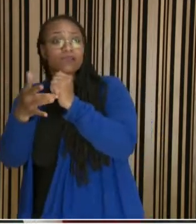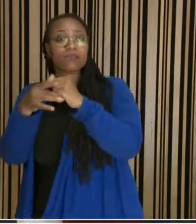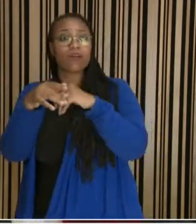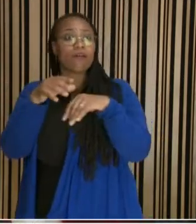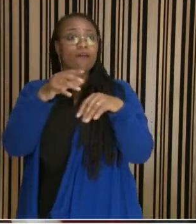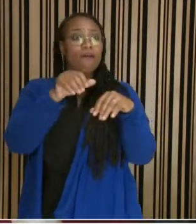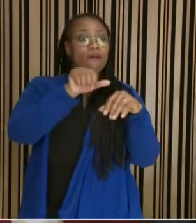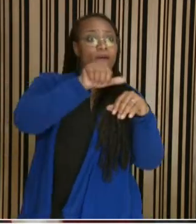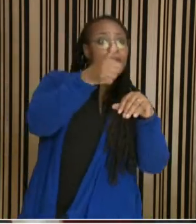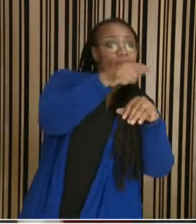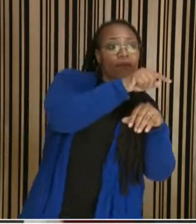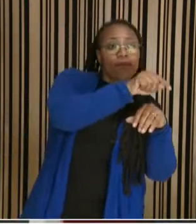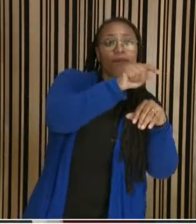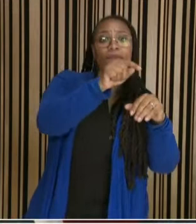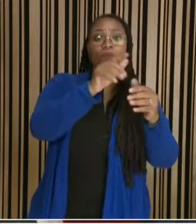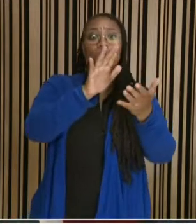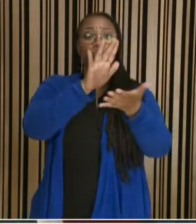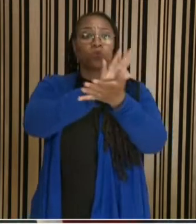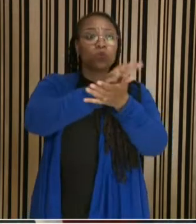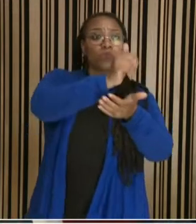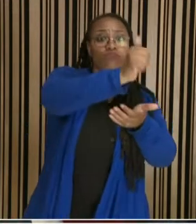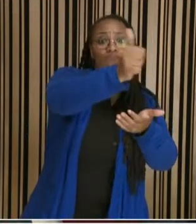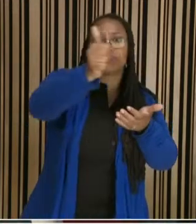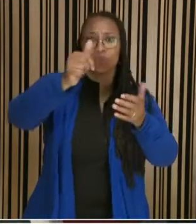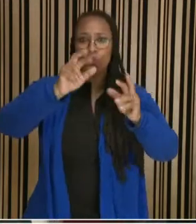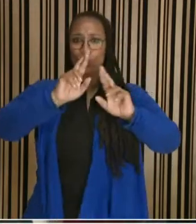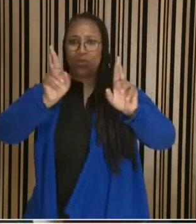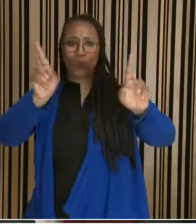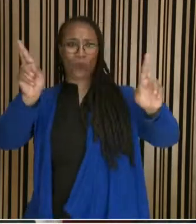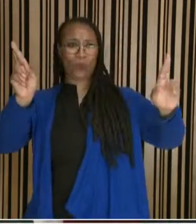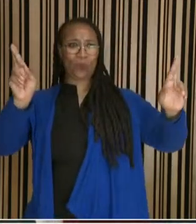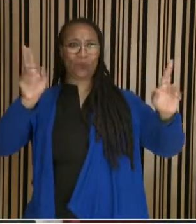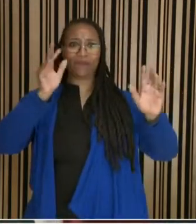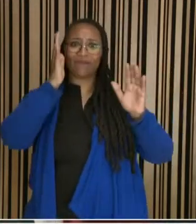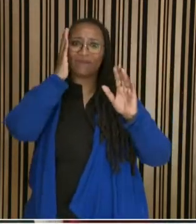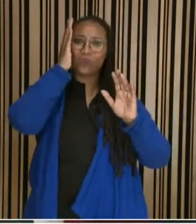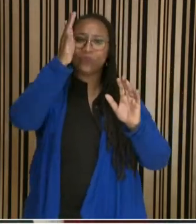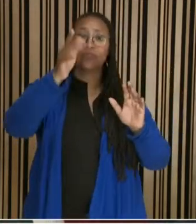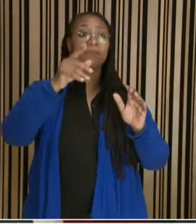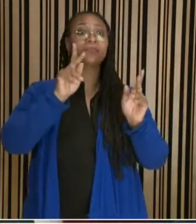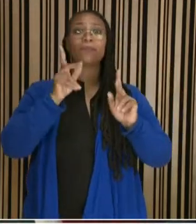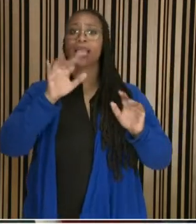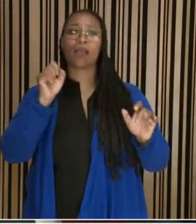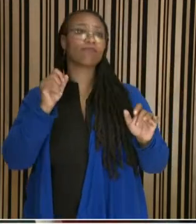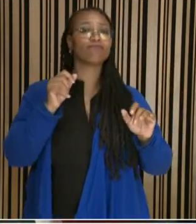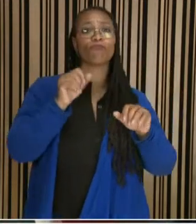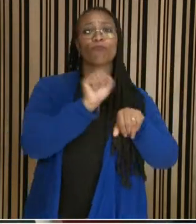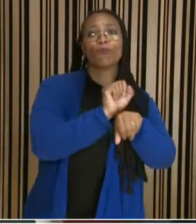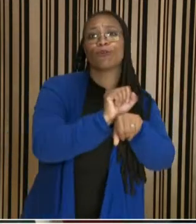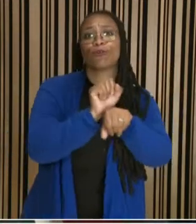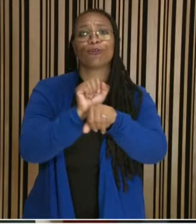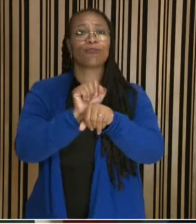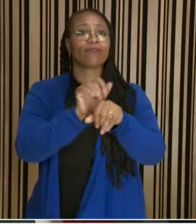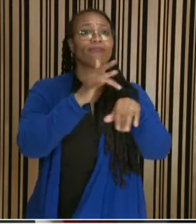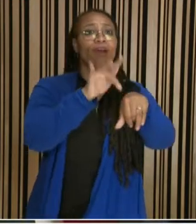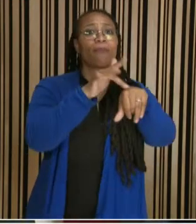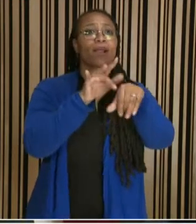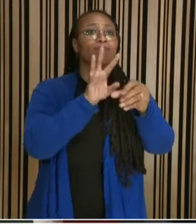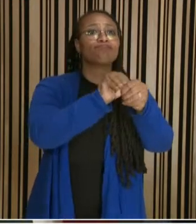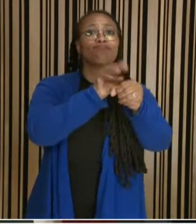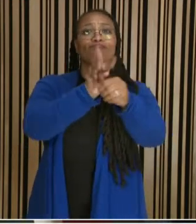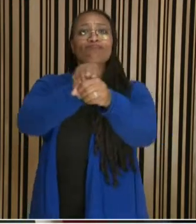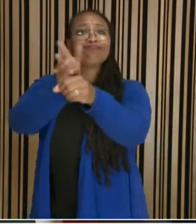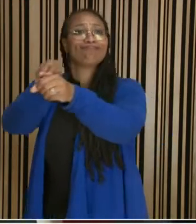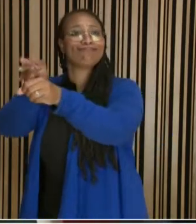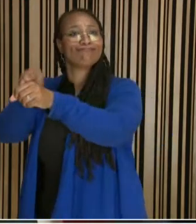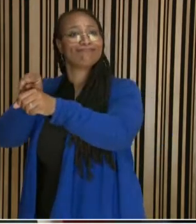school students for work in our high demand field. So that we cannot